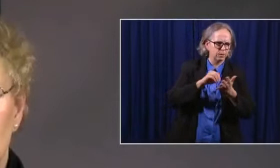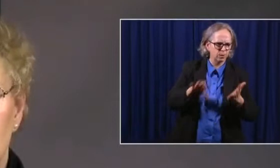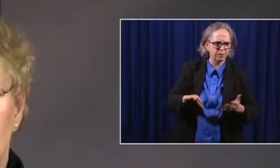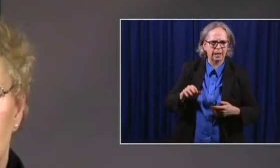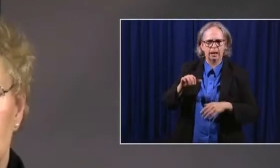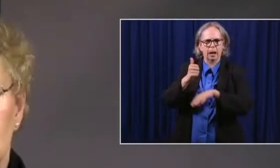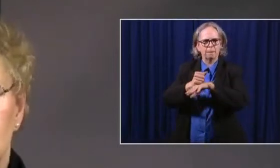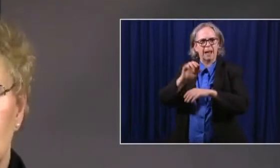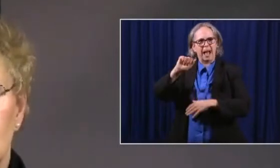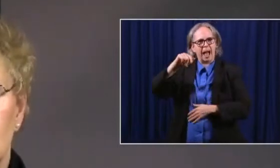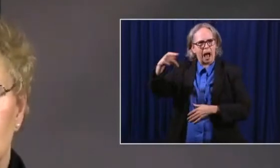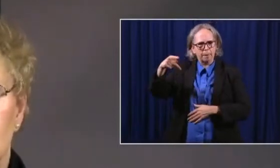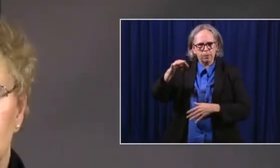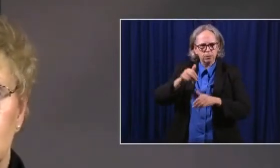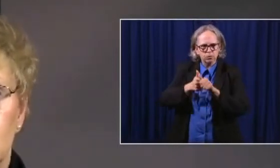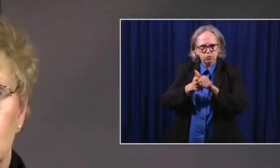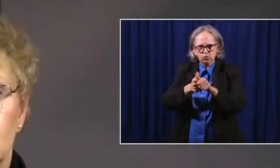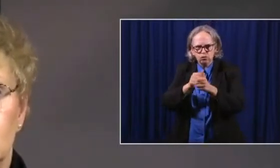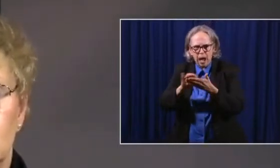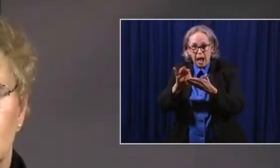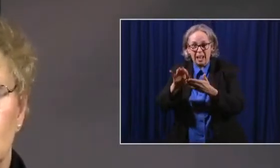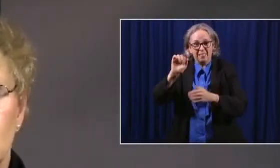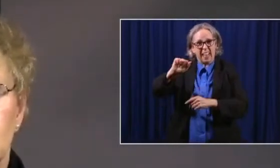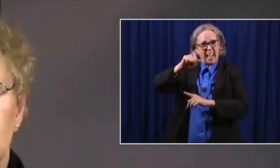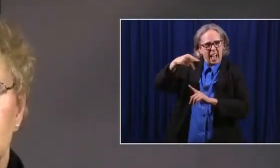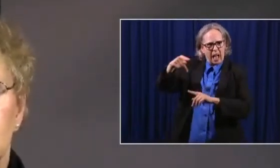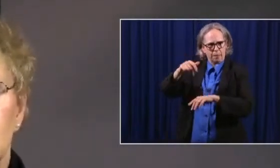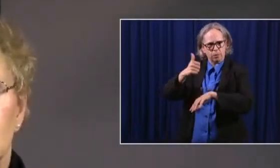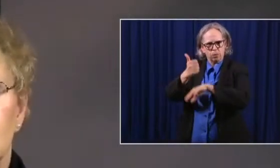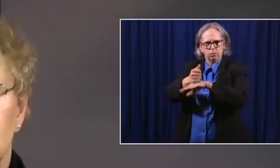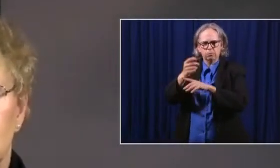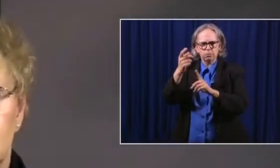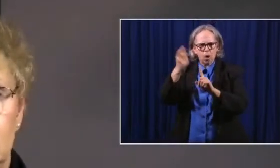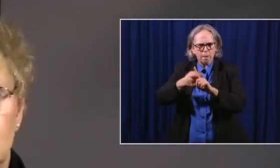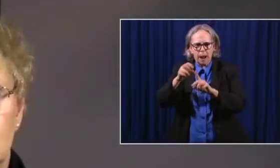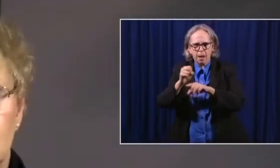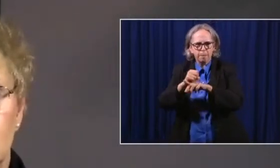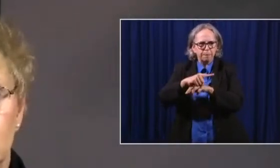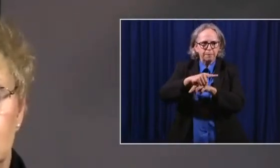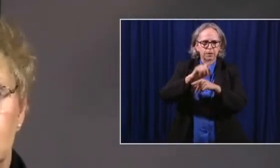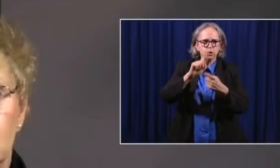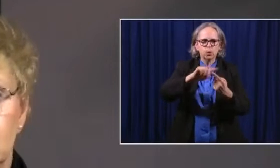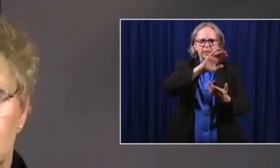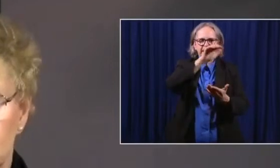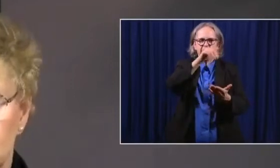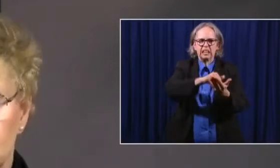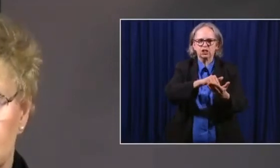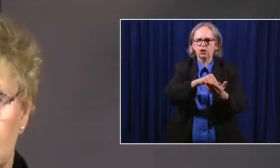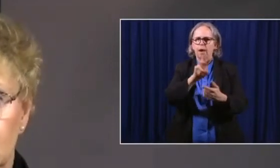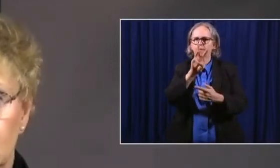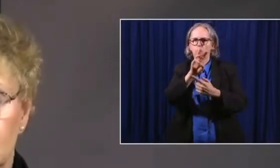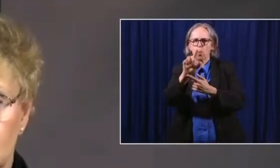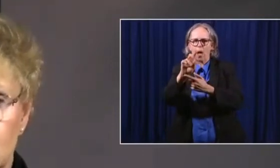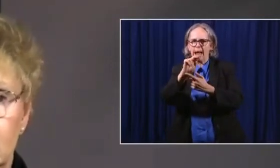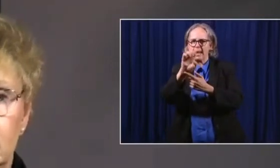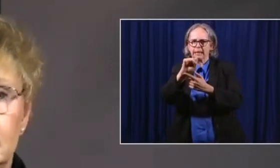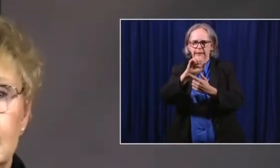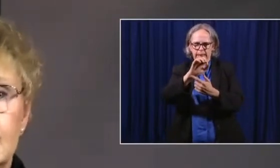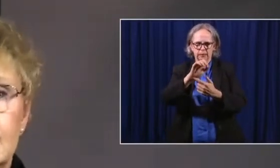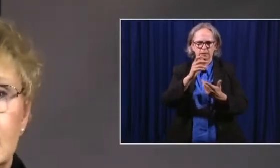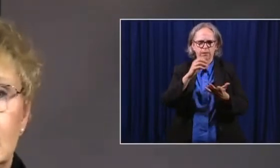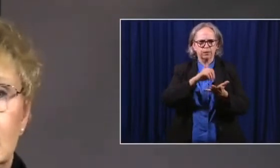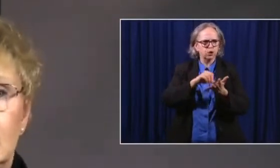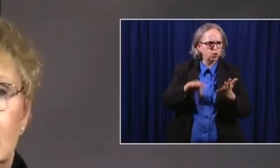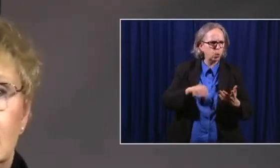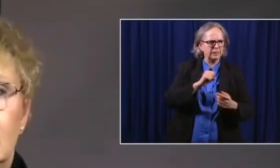automatically notifies our Center for Wellness if a student or an employee is experiencing symptoms.